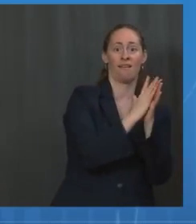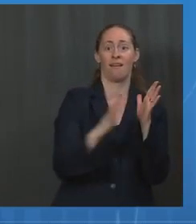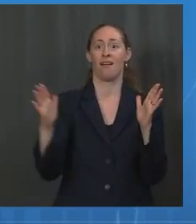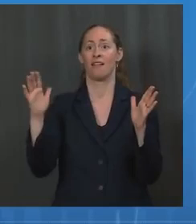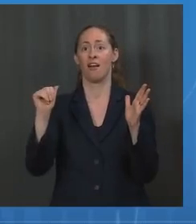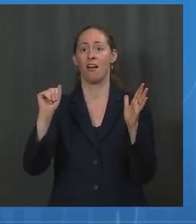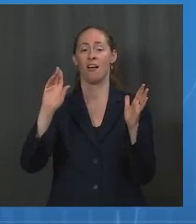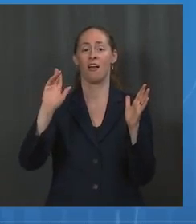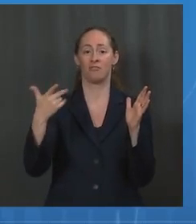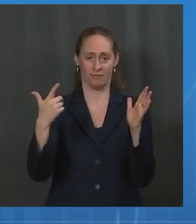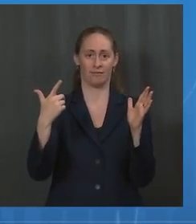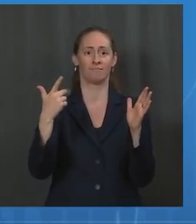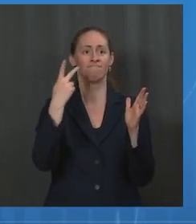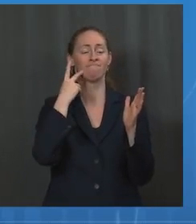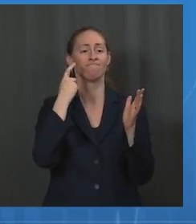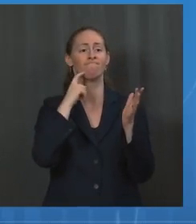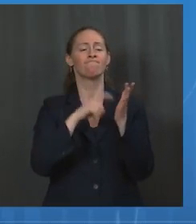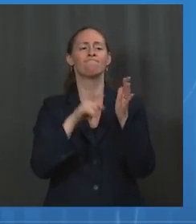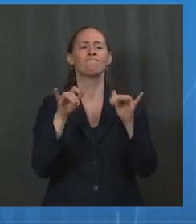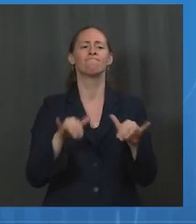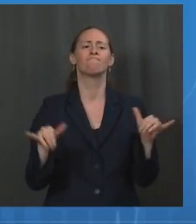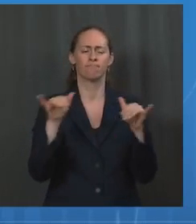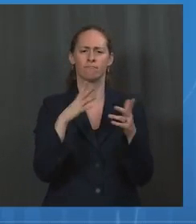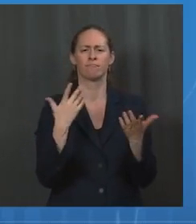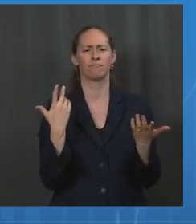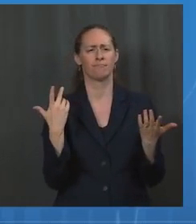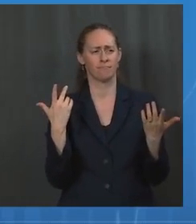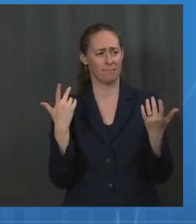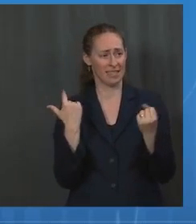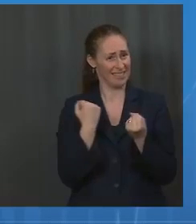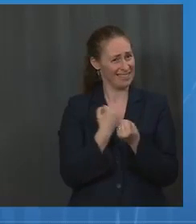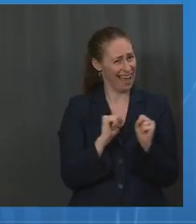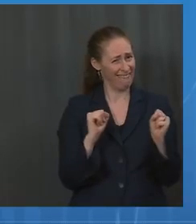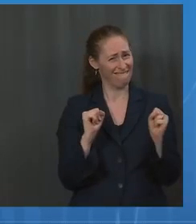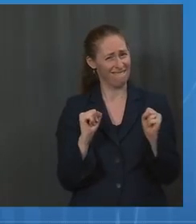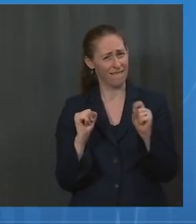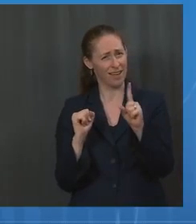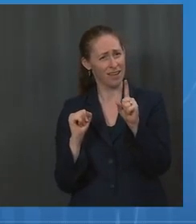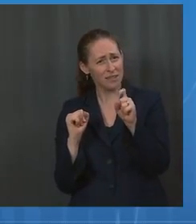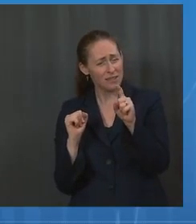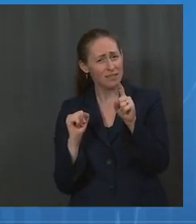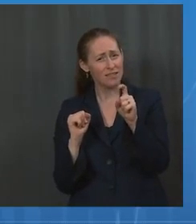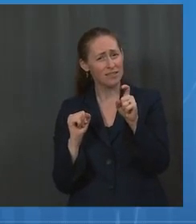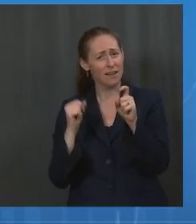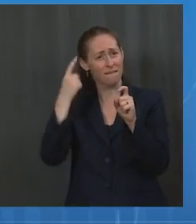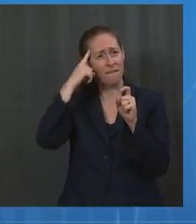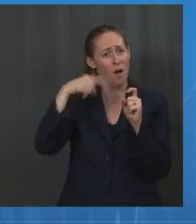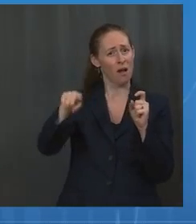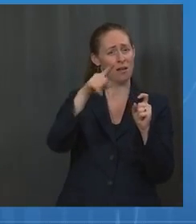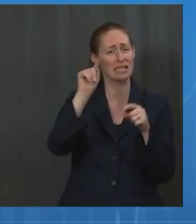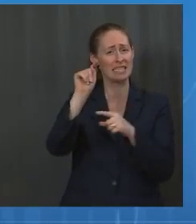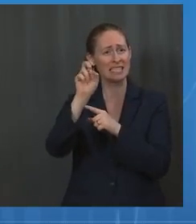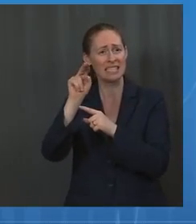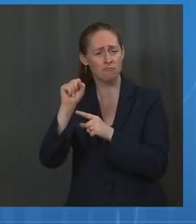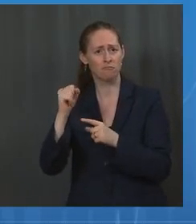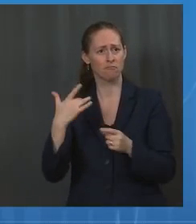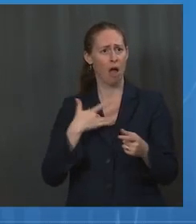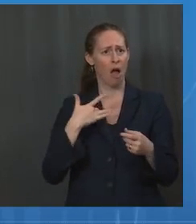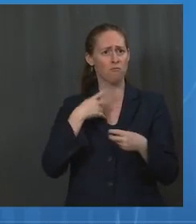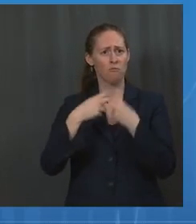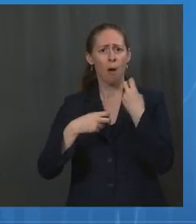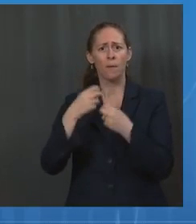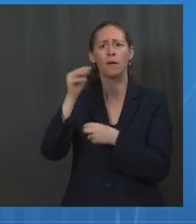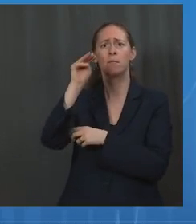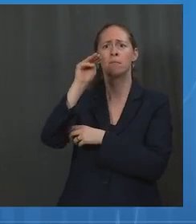the issue of safety, particularly in the context of myocarditis. And in every instance and every